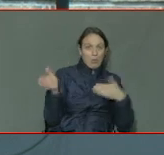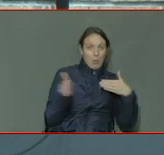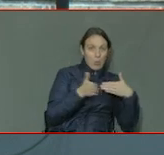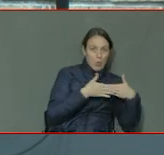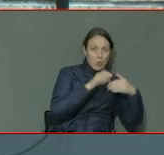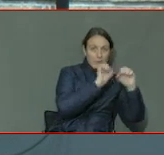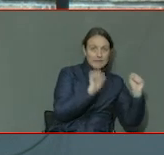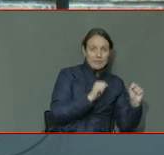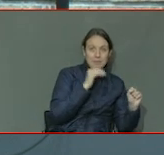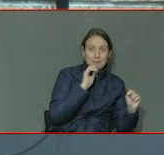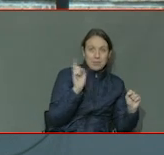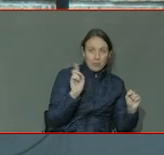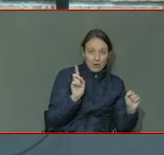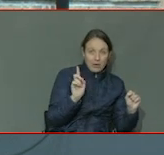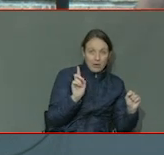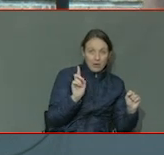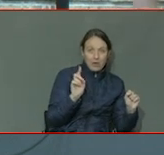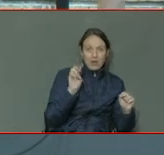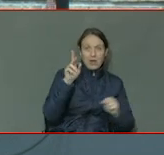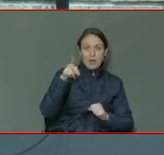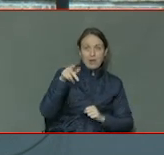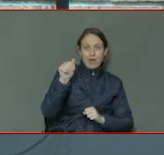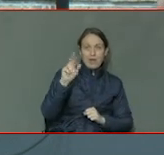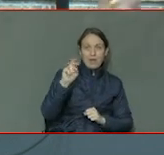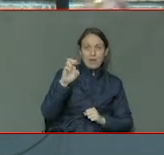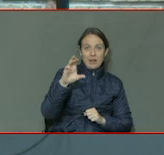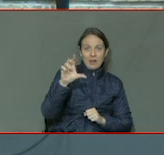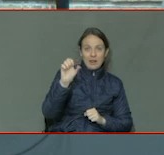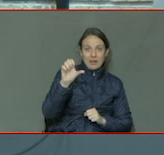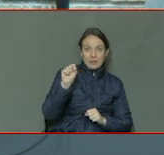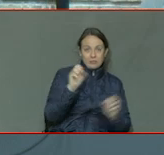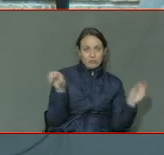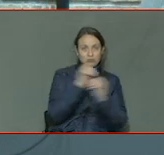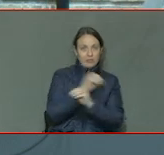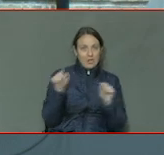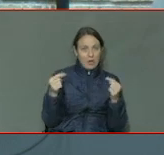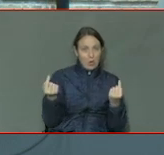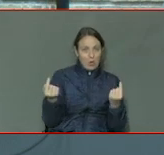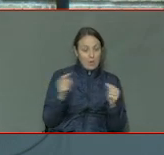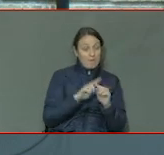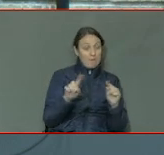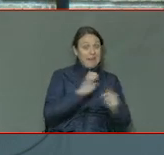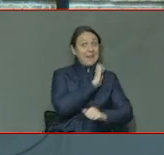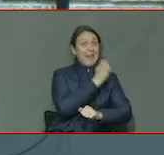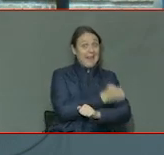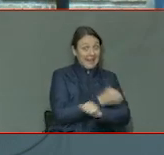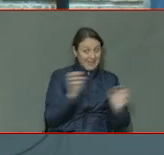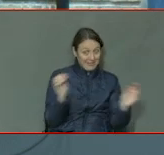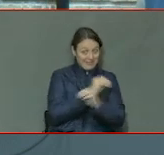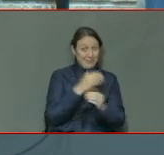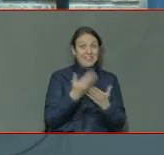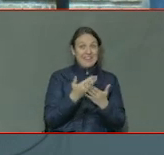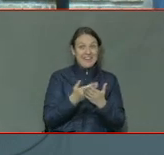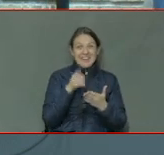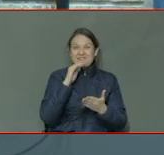can't transfer the particles, but you can transfer energy. That is endo and